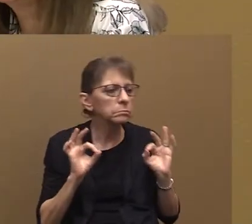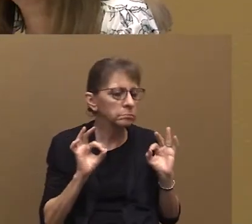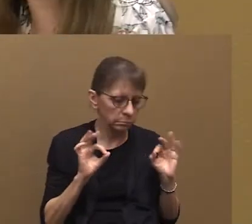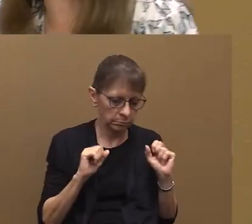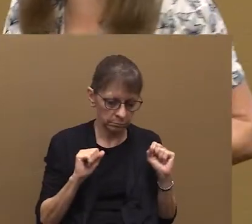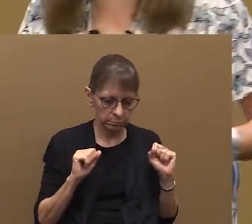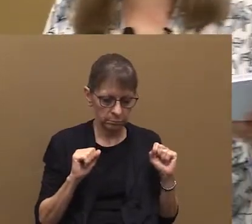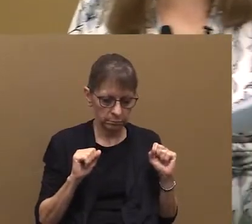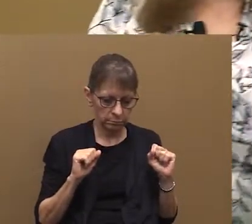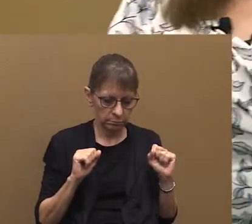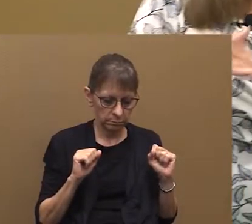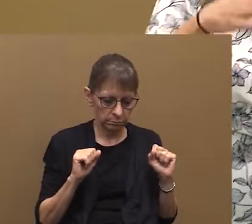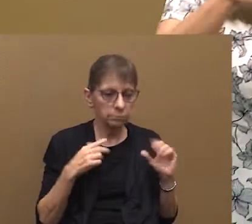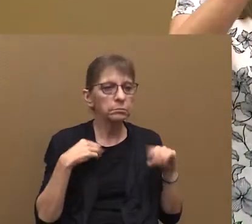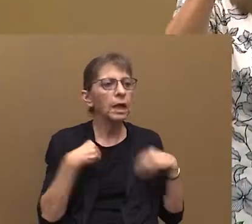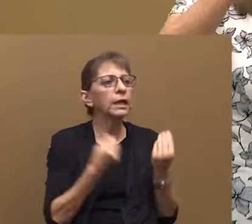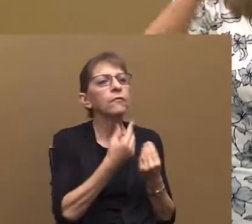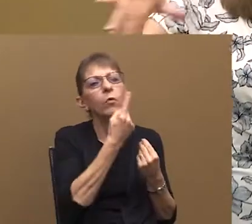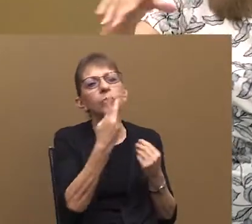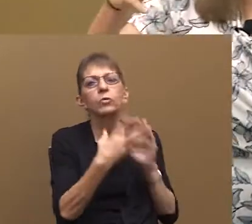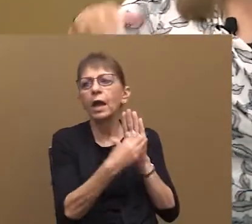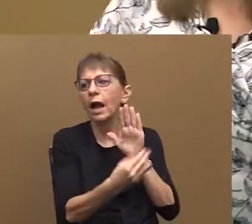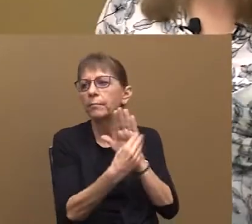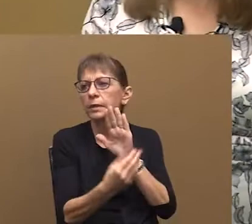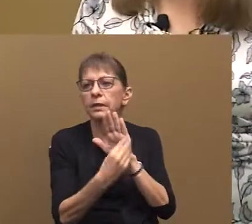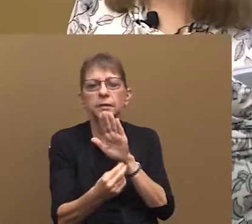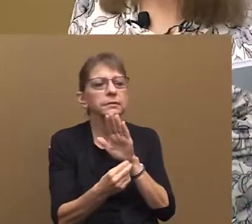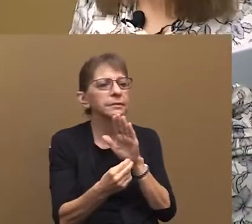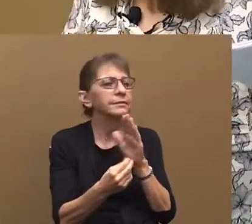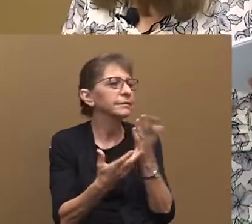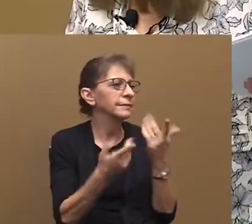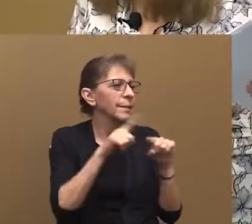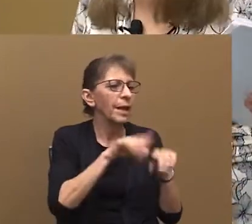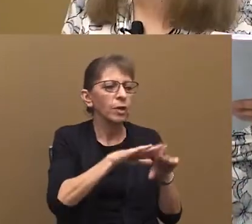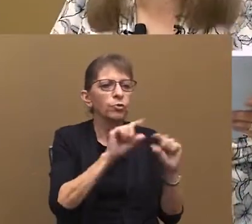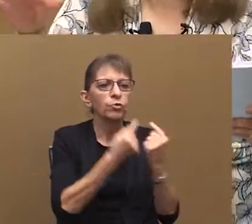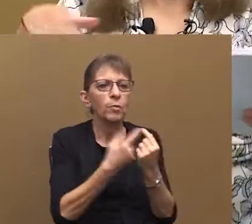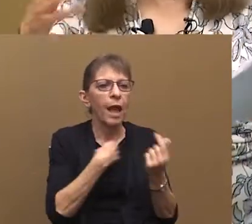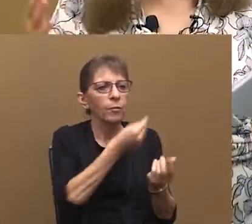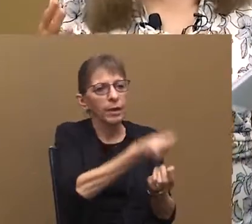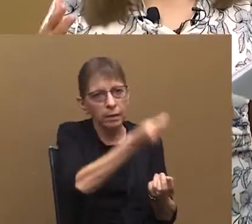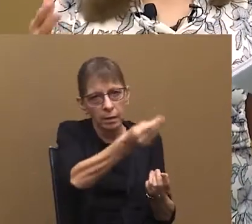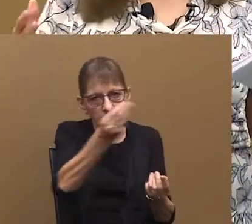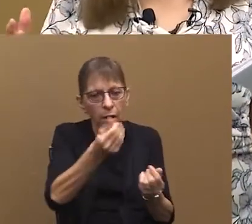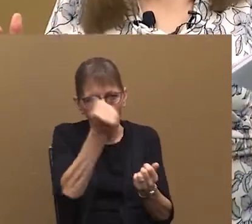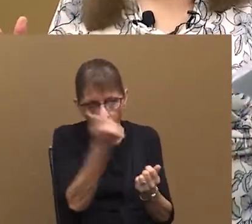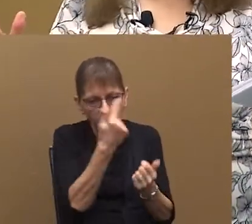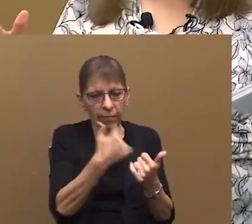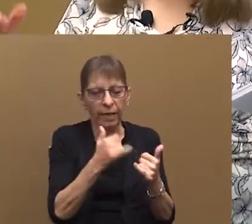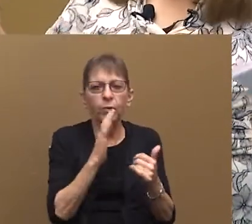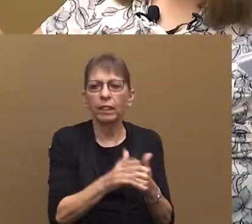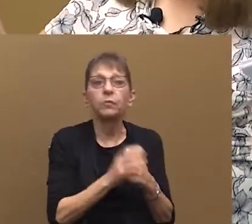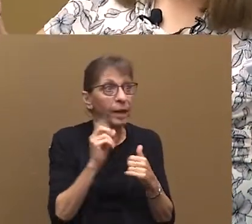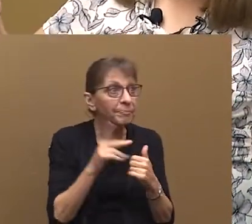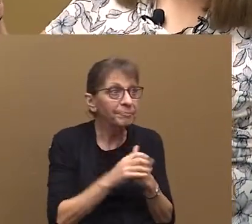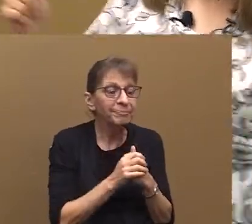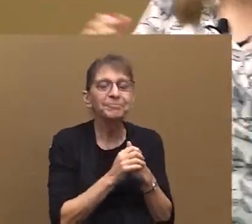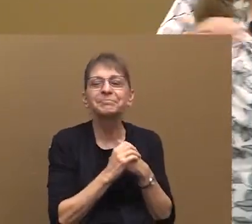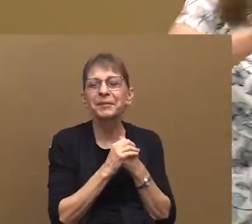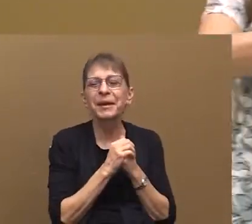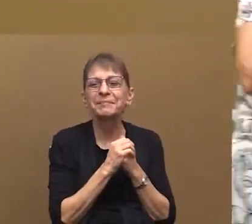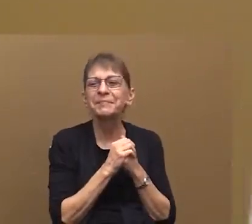I can give 1 or 2 copies depending on how big your group is so everybody can play.